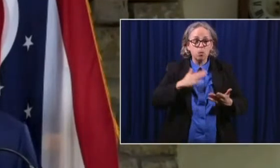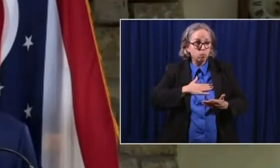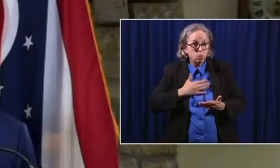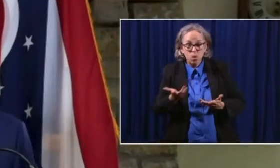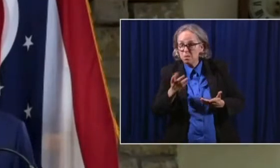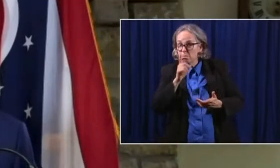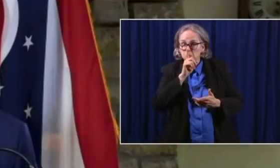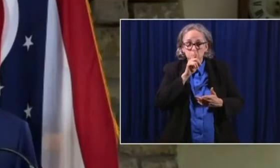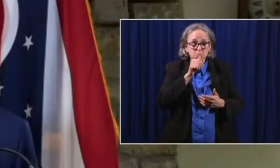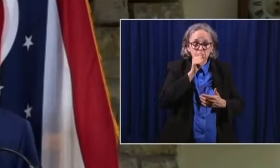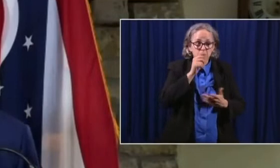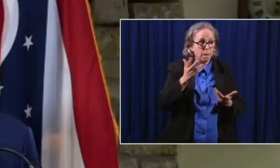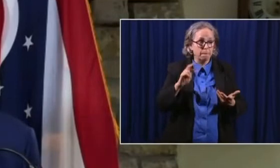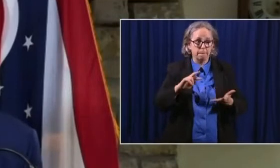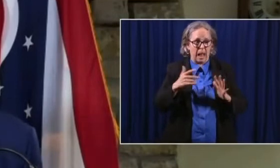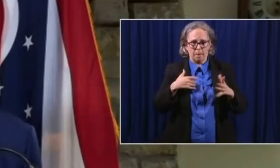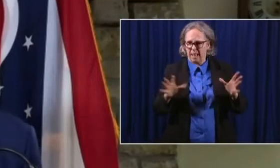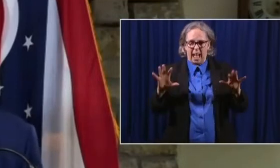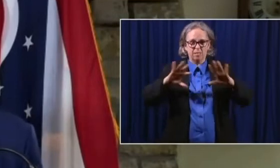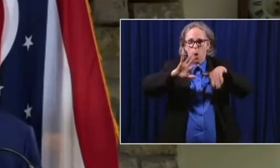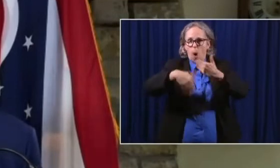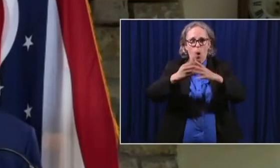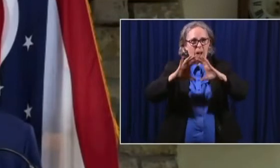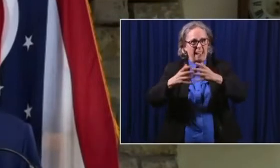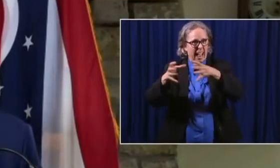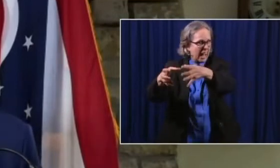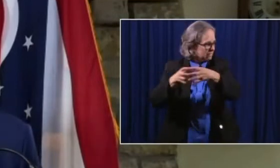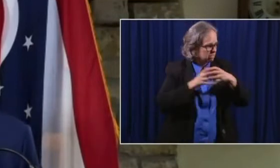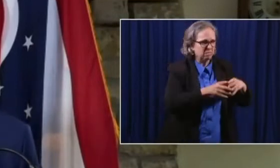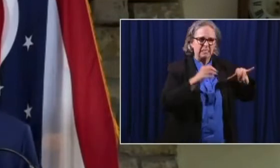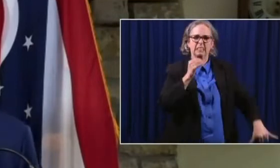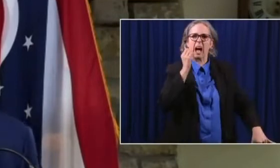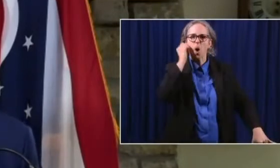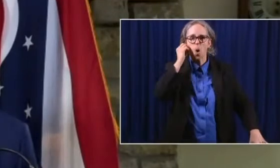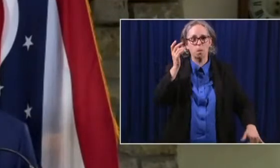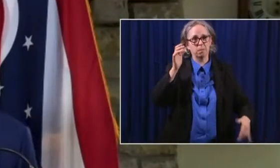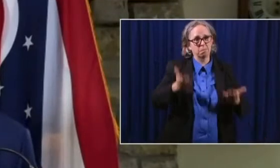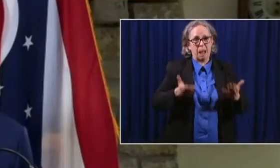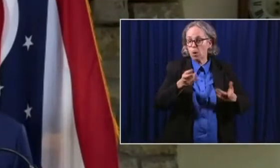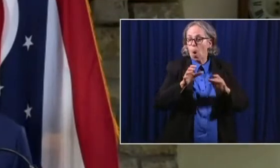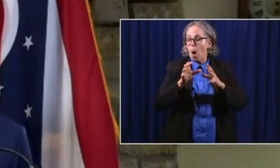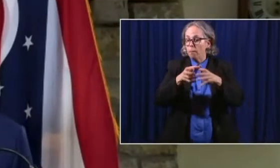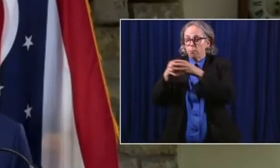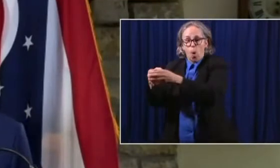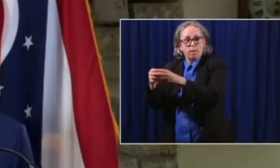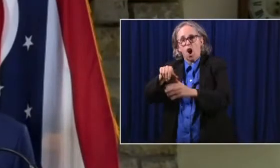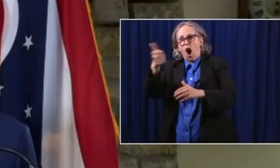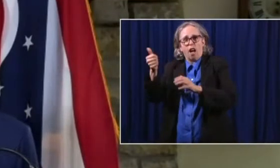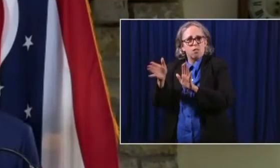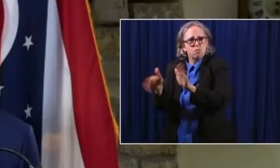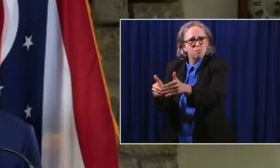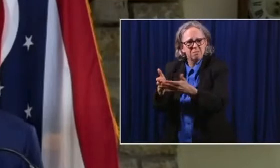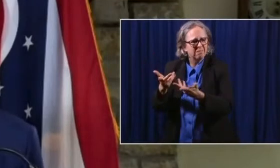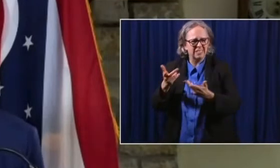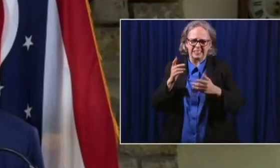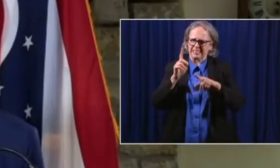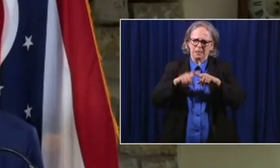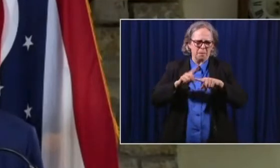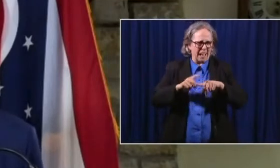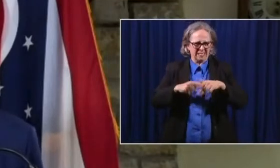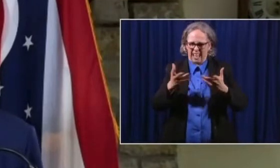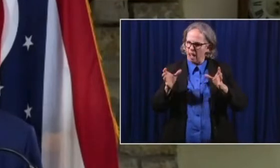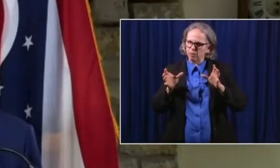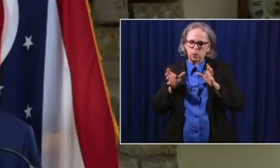whole block of people that are quarantined, and that's not what we want. We want to be surgical. We want to be, based upon